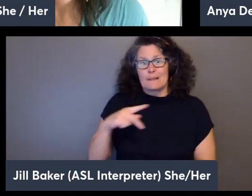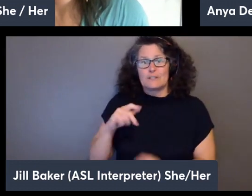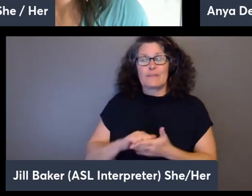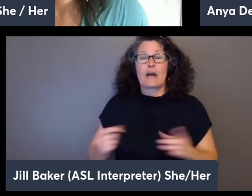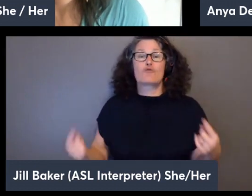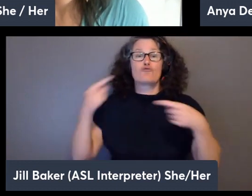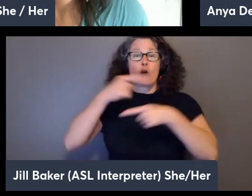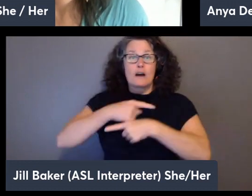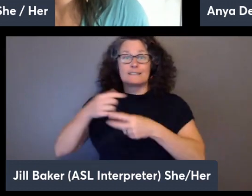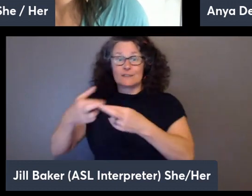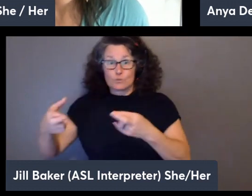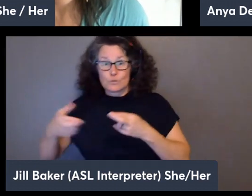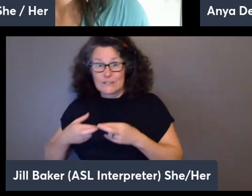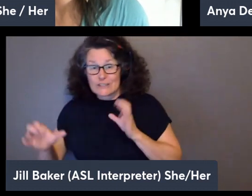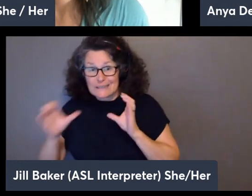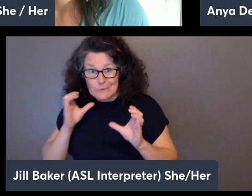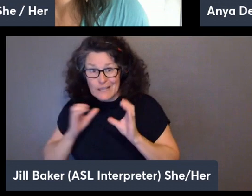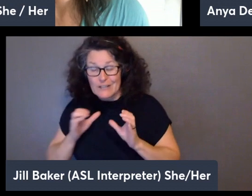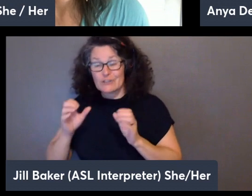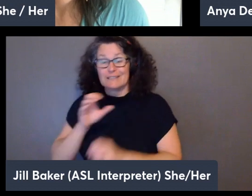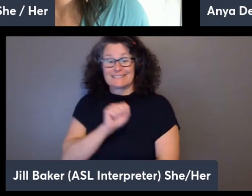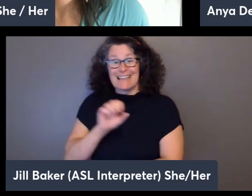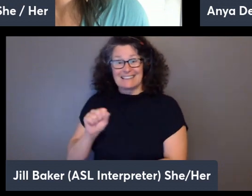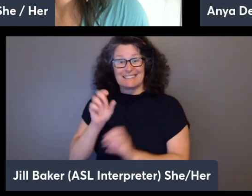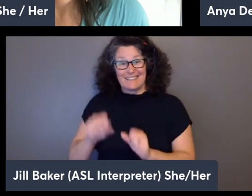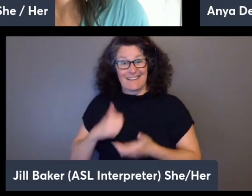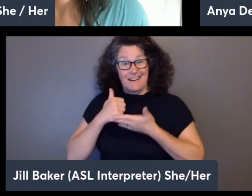cross-region communication, StackSets can help here. So yeah,